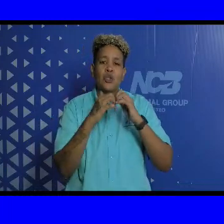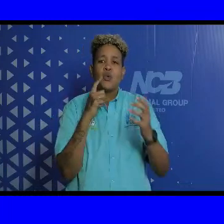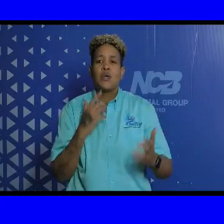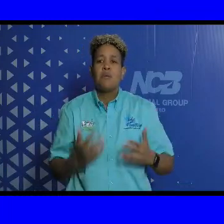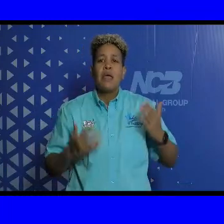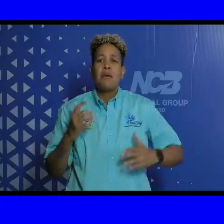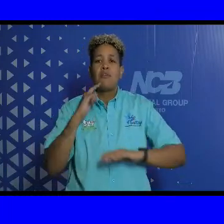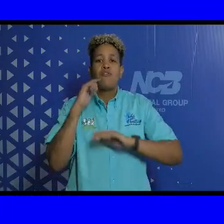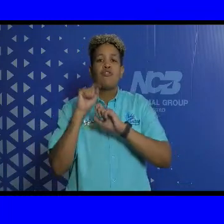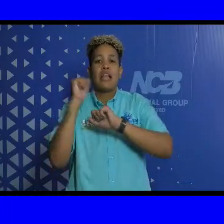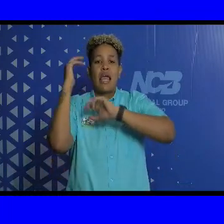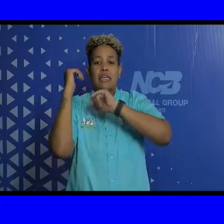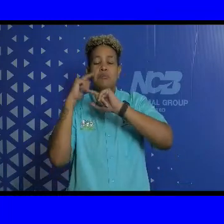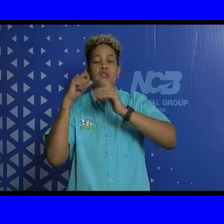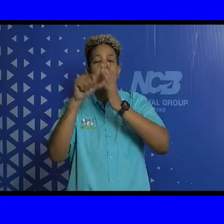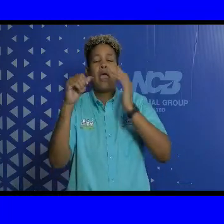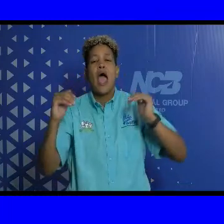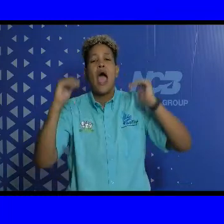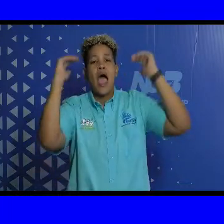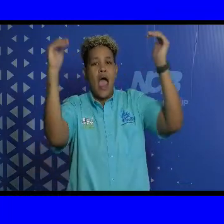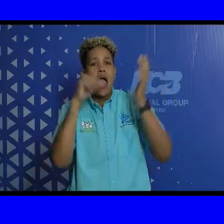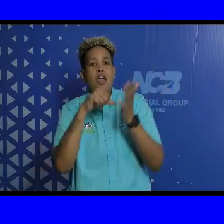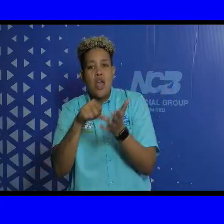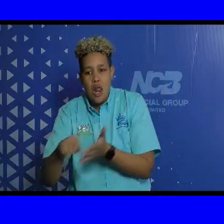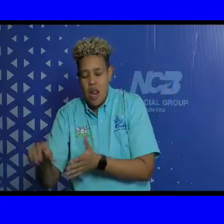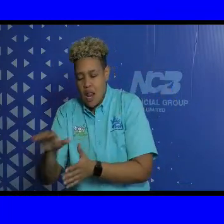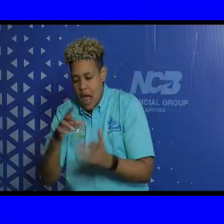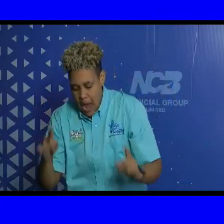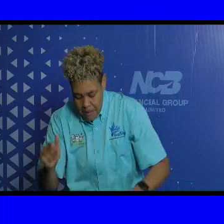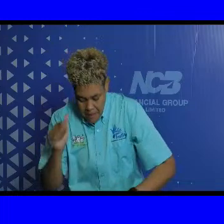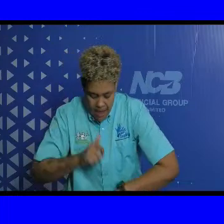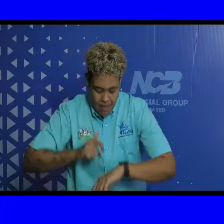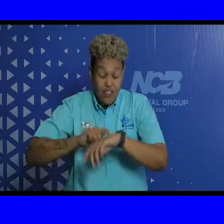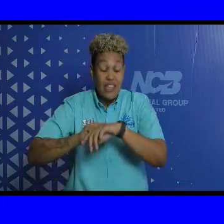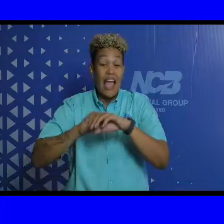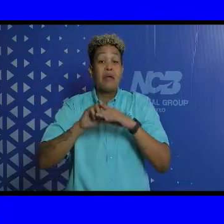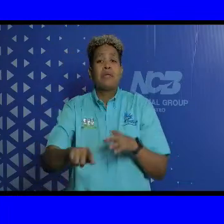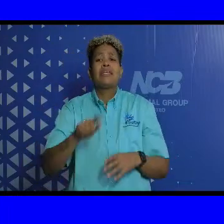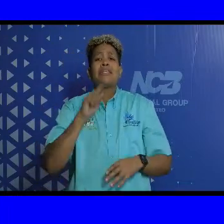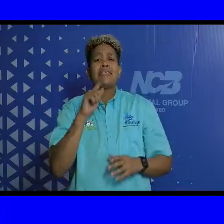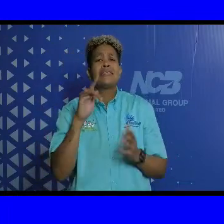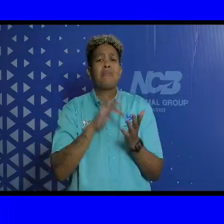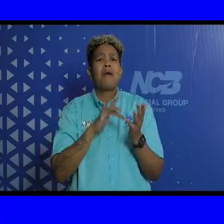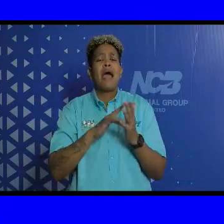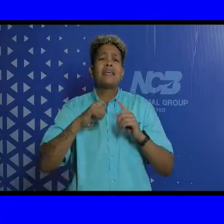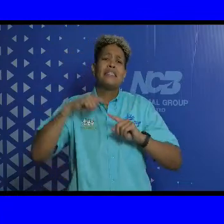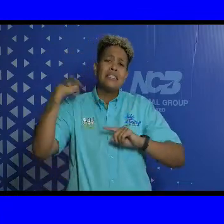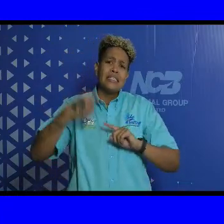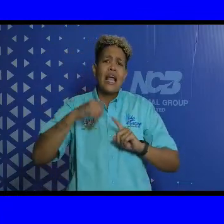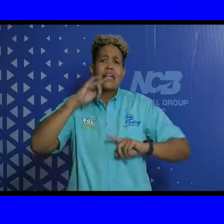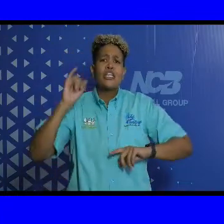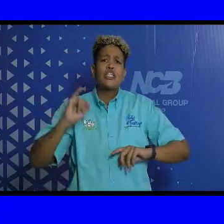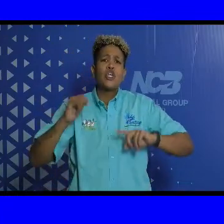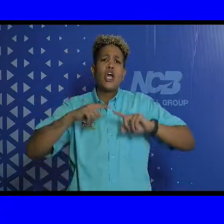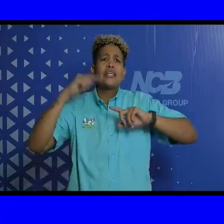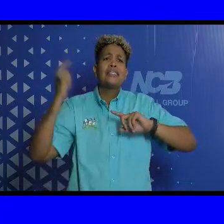be expected to pay higher dividends. At every point in this cyclical banking cycle, insurance